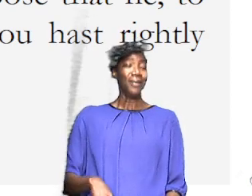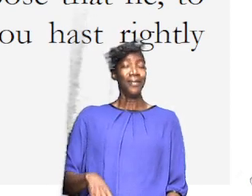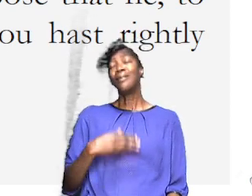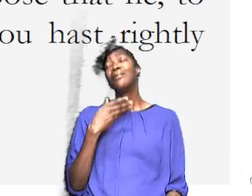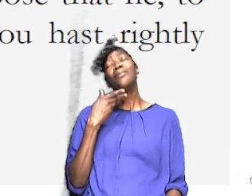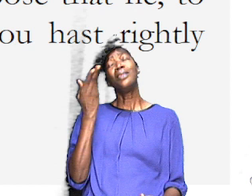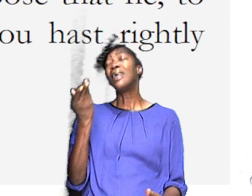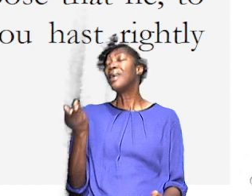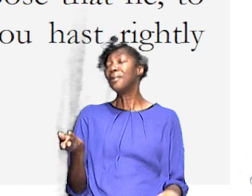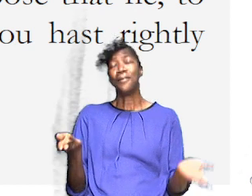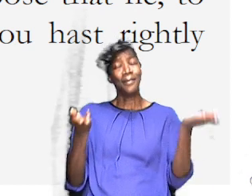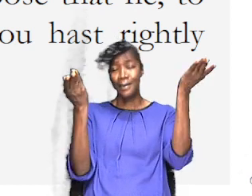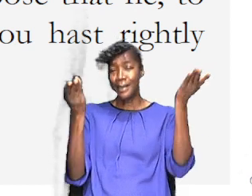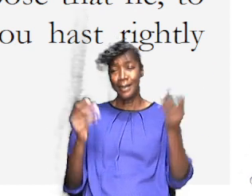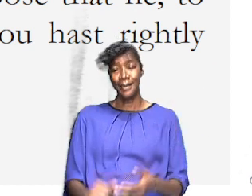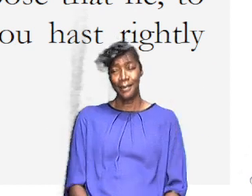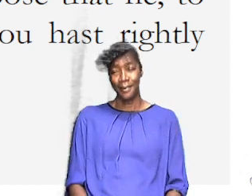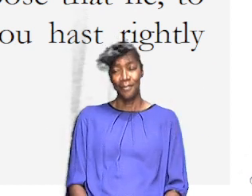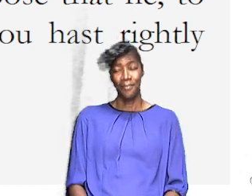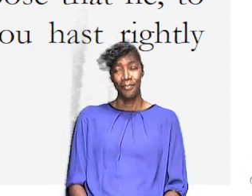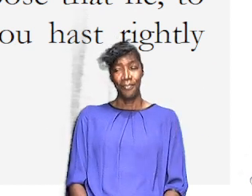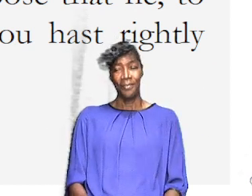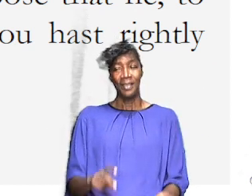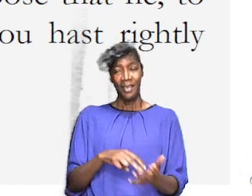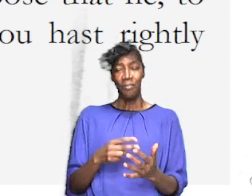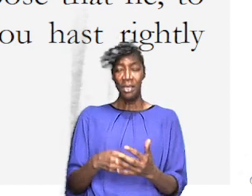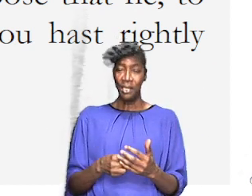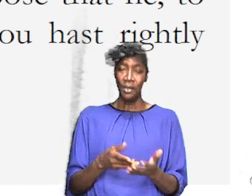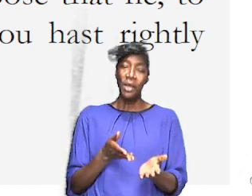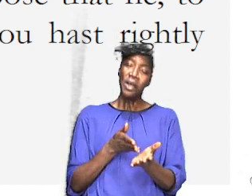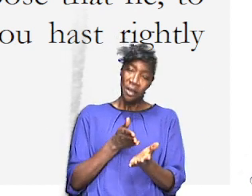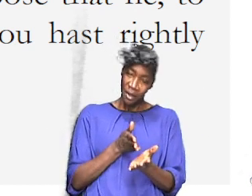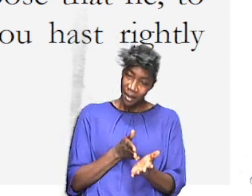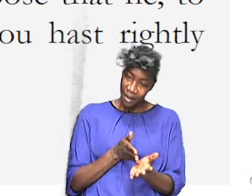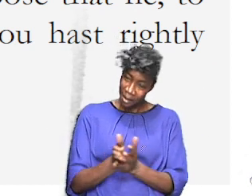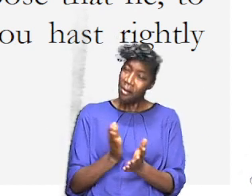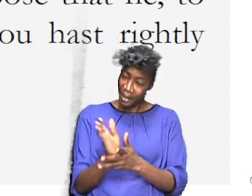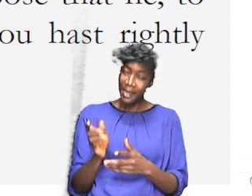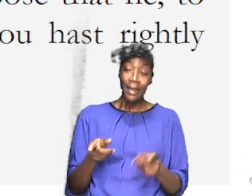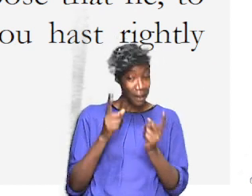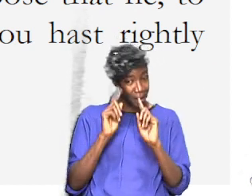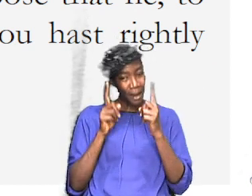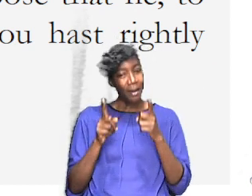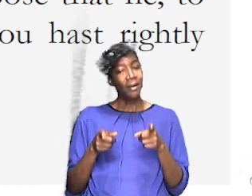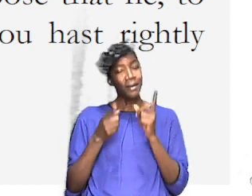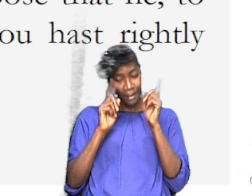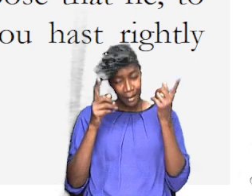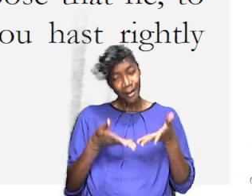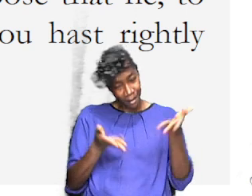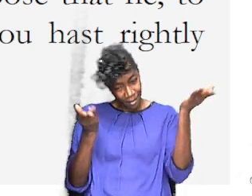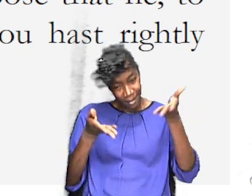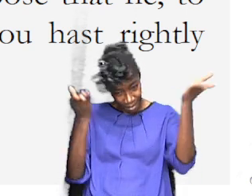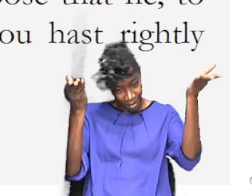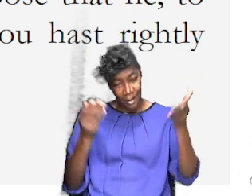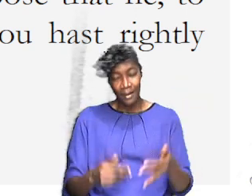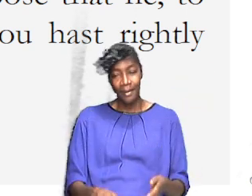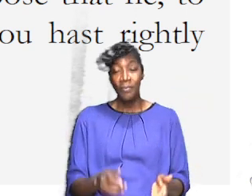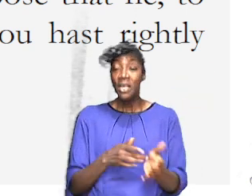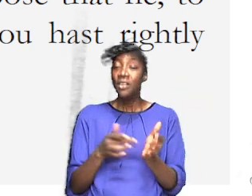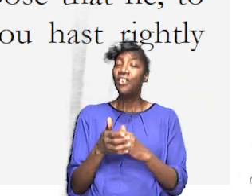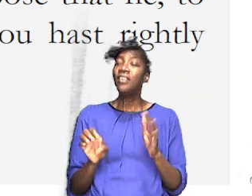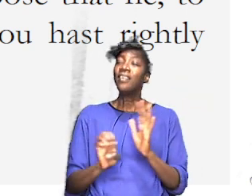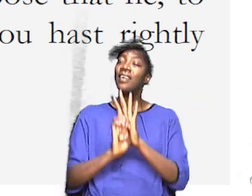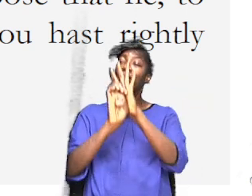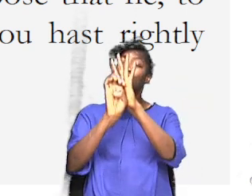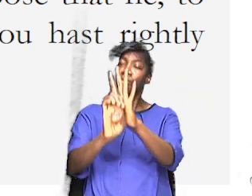on. In other words, all right, talk. What do you want to talk? And Jesus